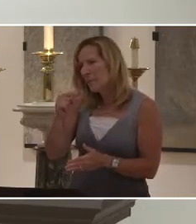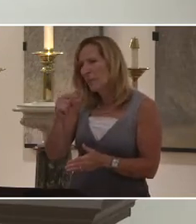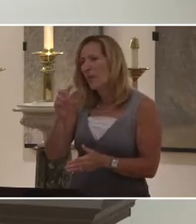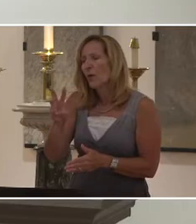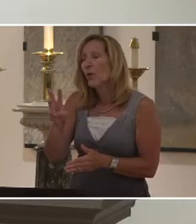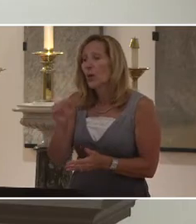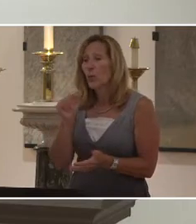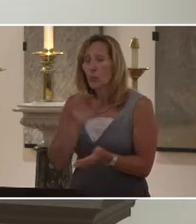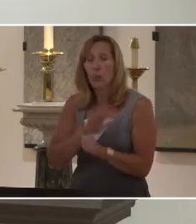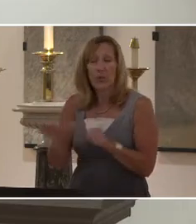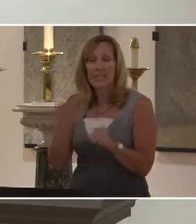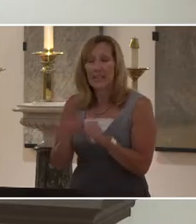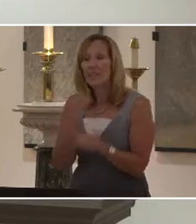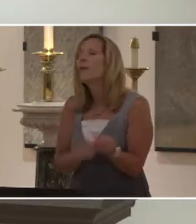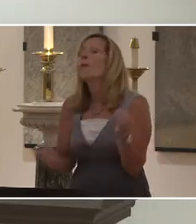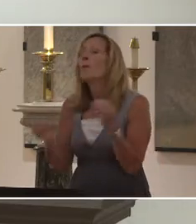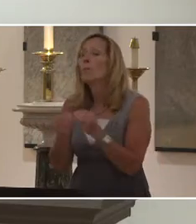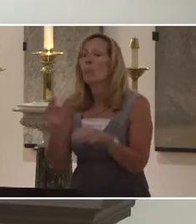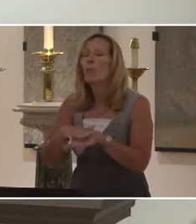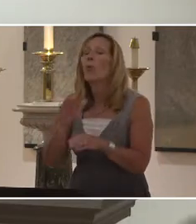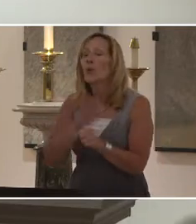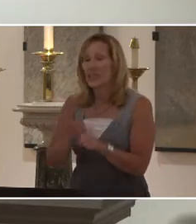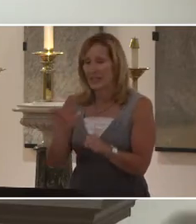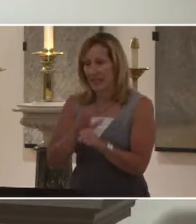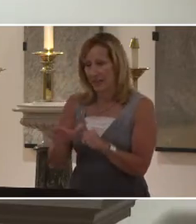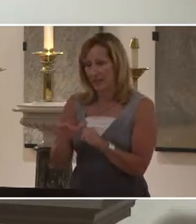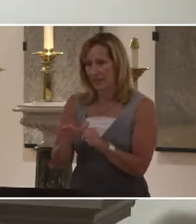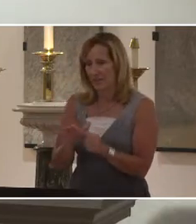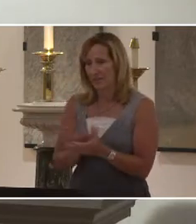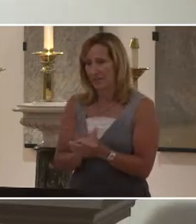was enough. It was more than enough.